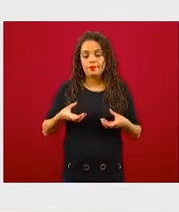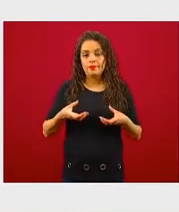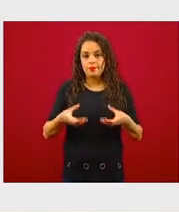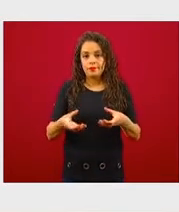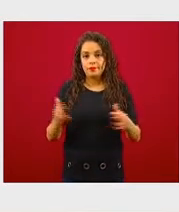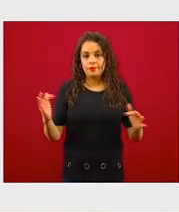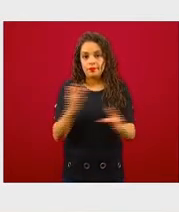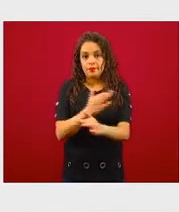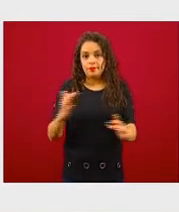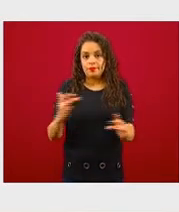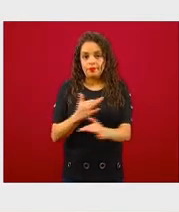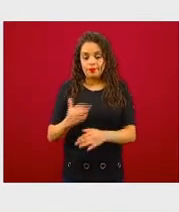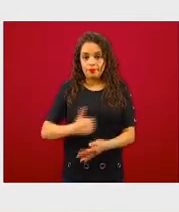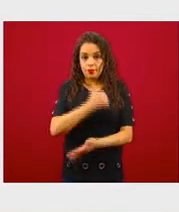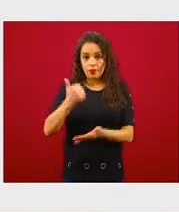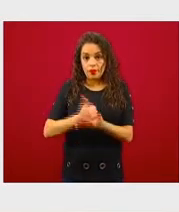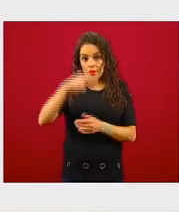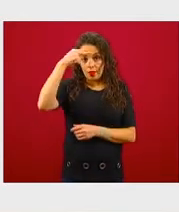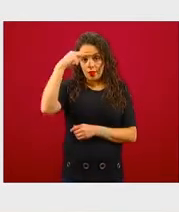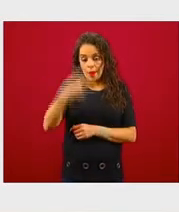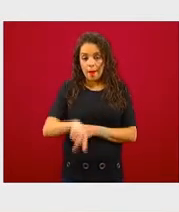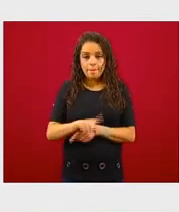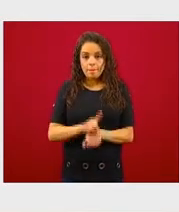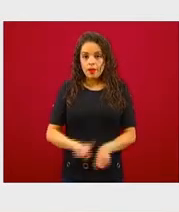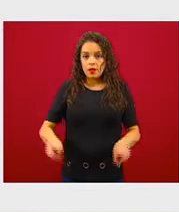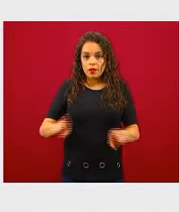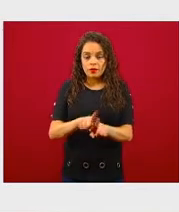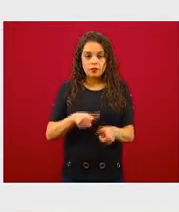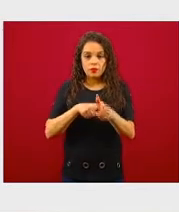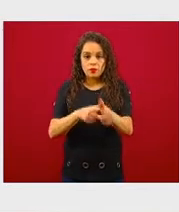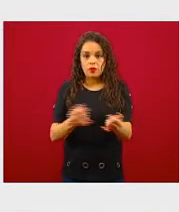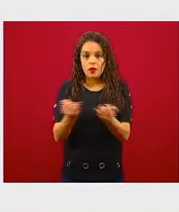out excessively.